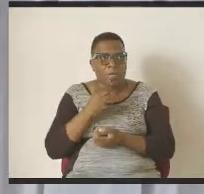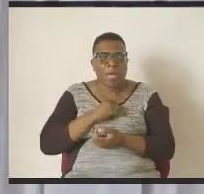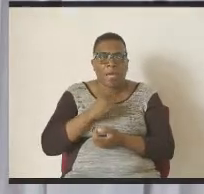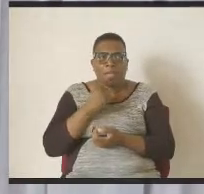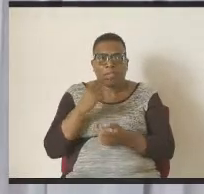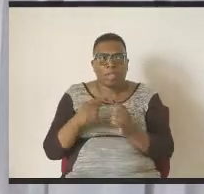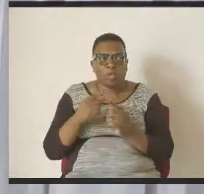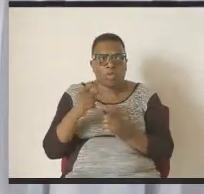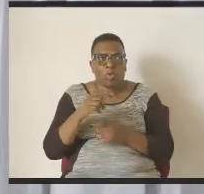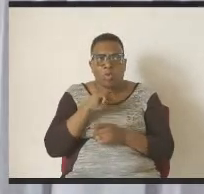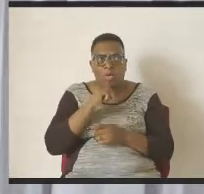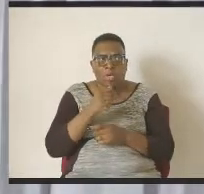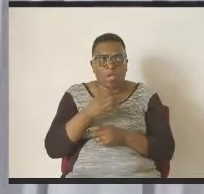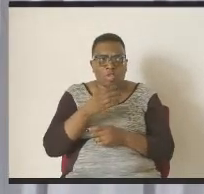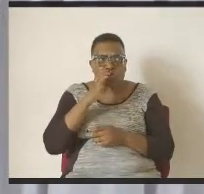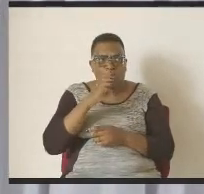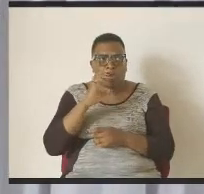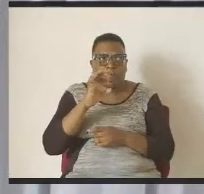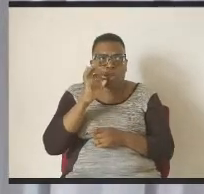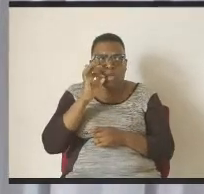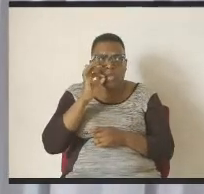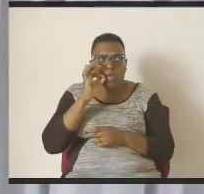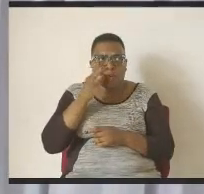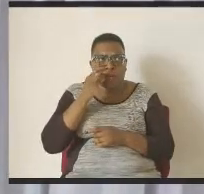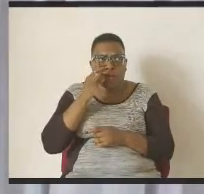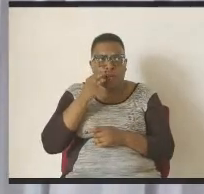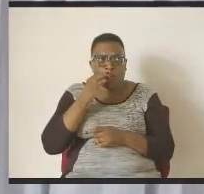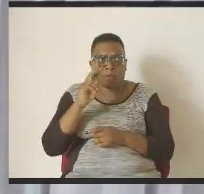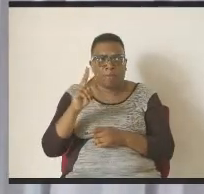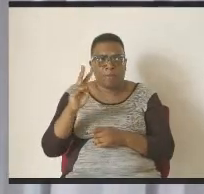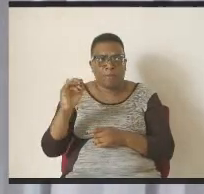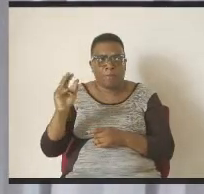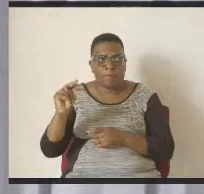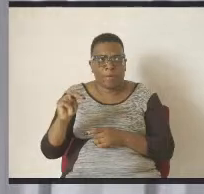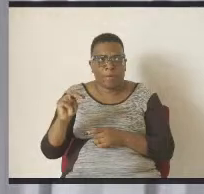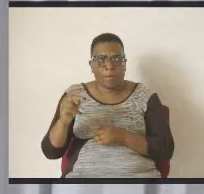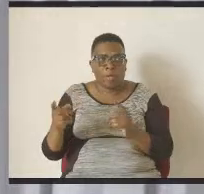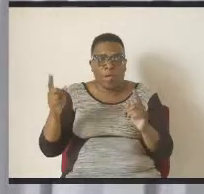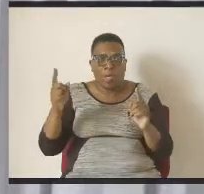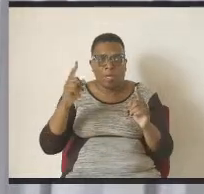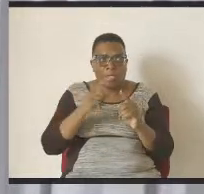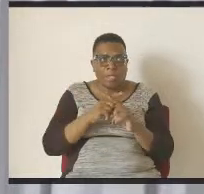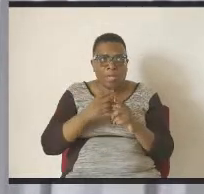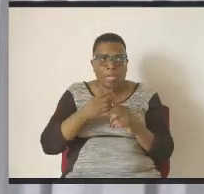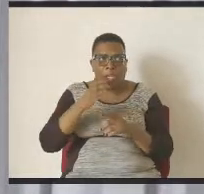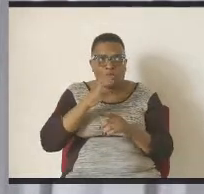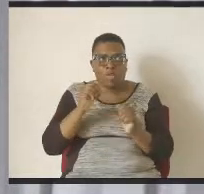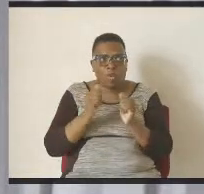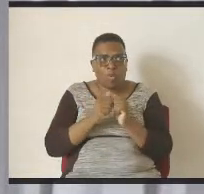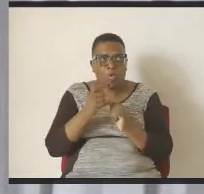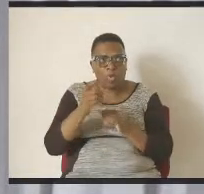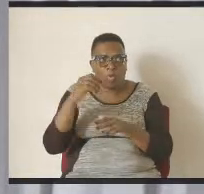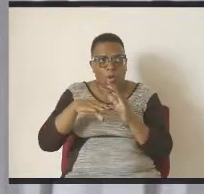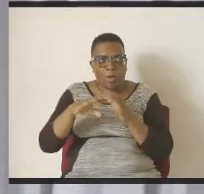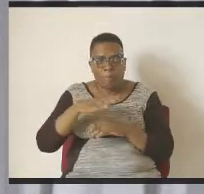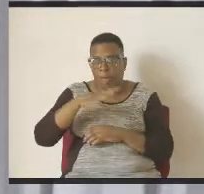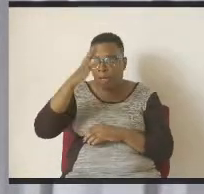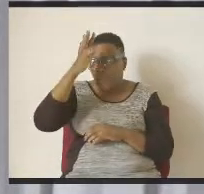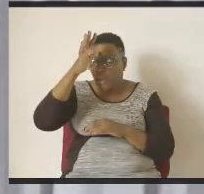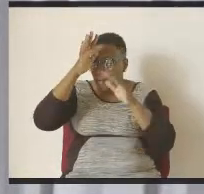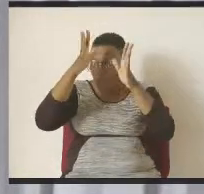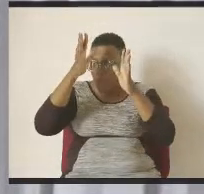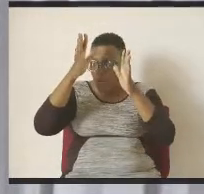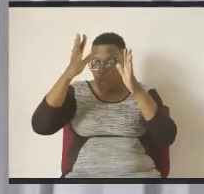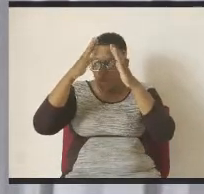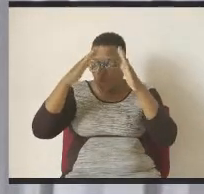this fruit of the vine from no one until the day I drink it new with you in my Father's house. Because he knew he's about to